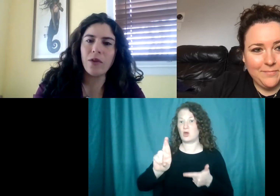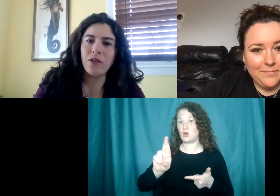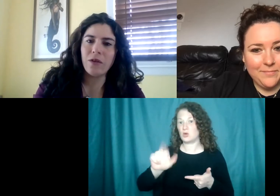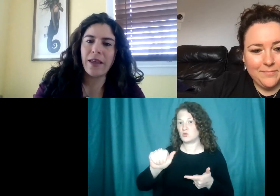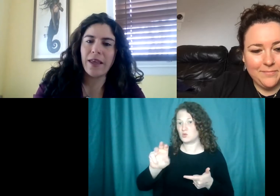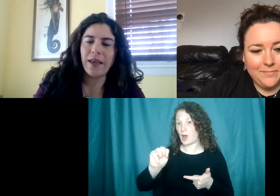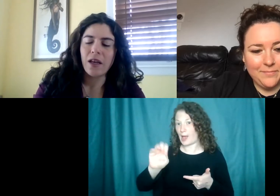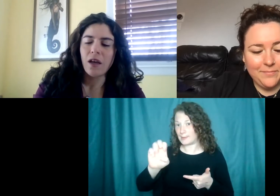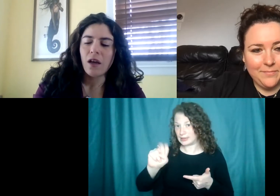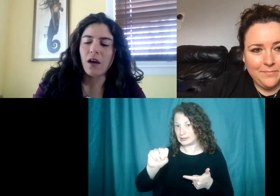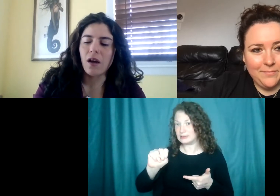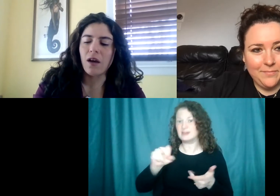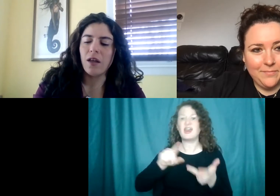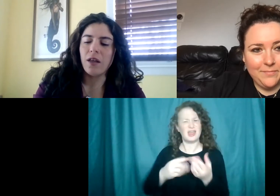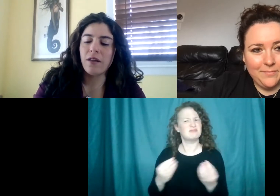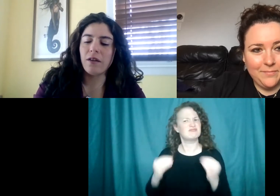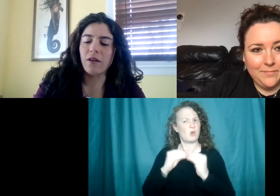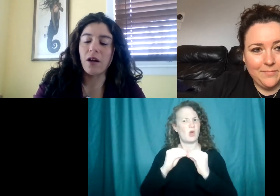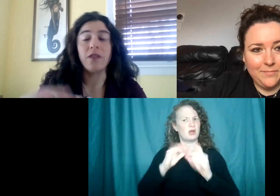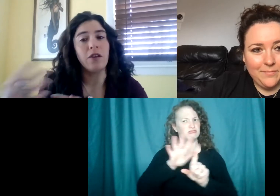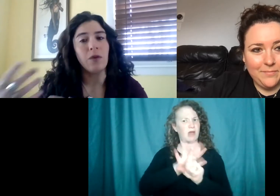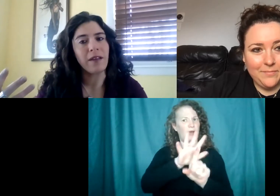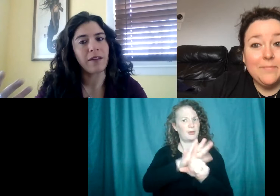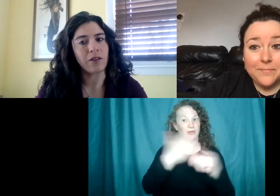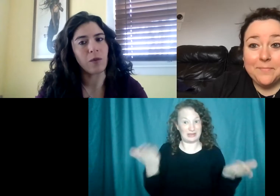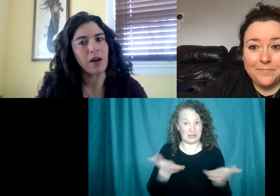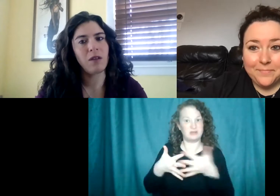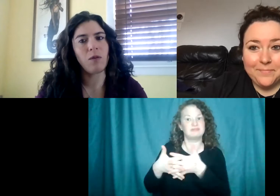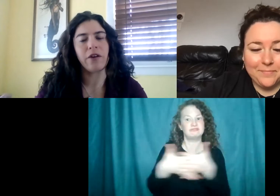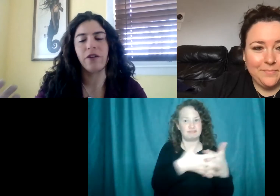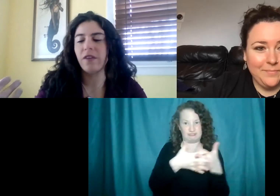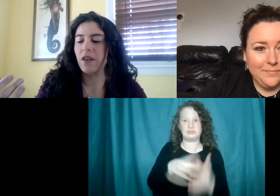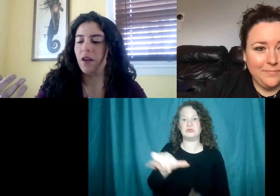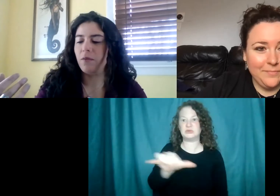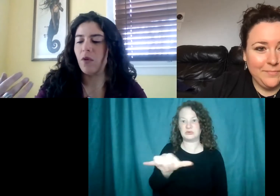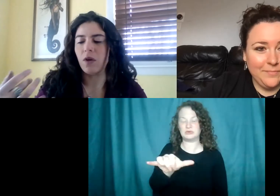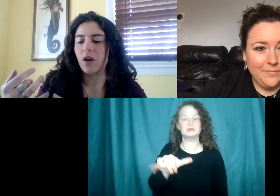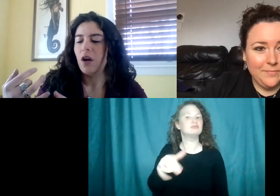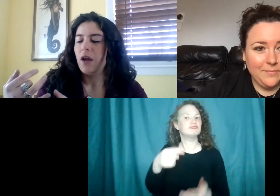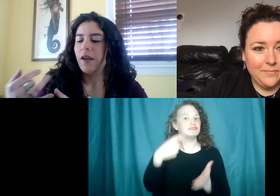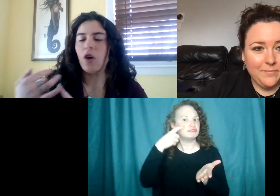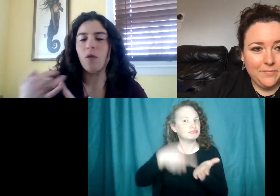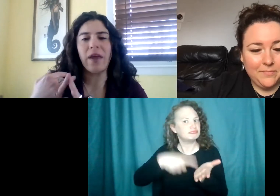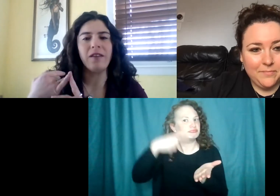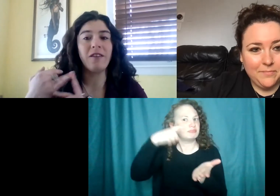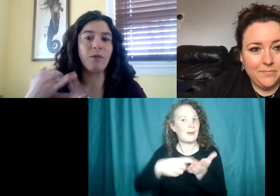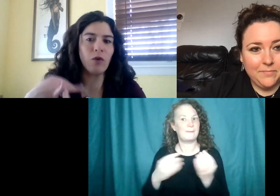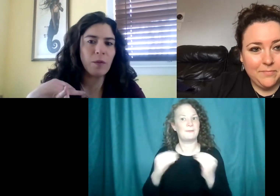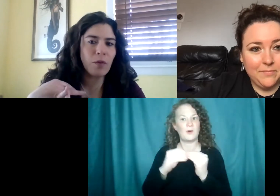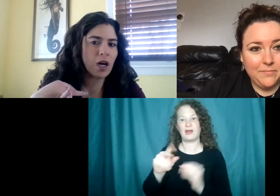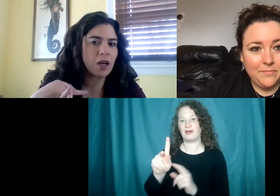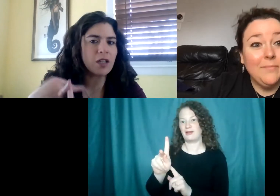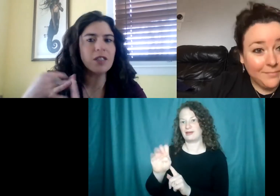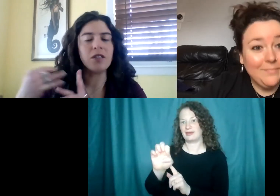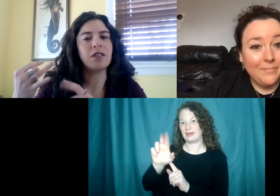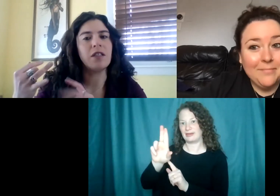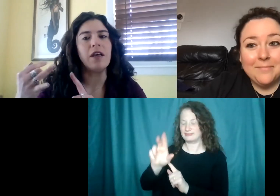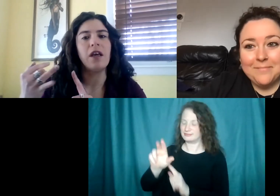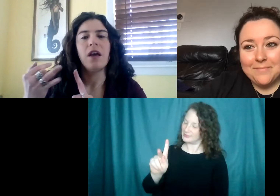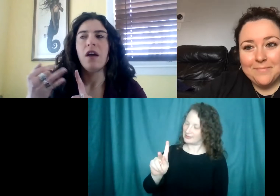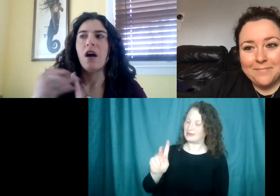creative with using it here in the US as well, where you're seeing more kelp-based smoothie products.